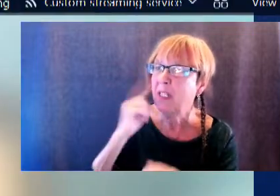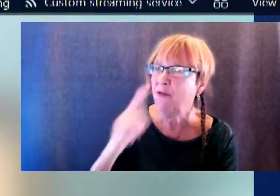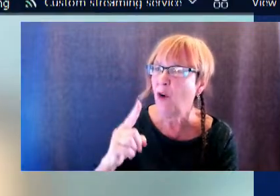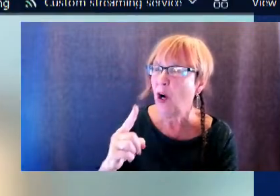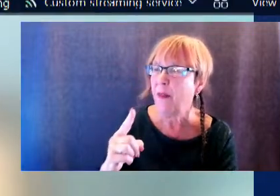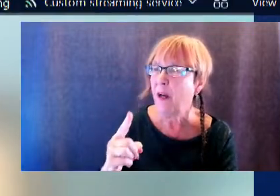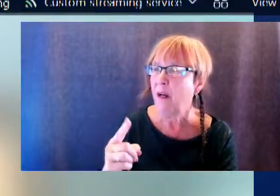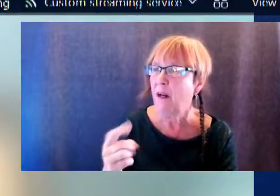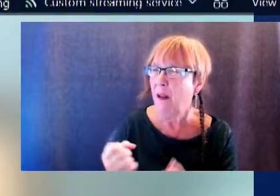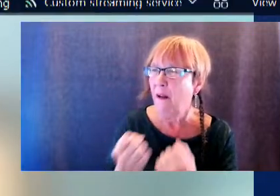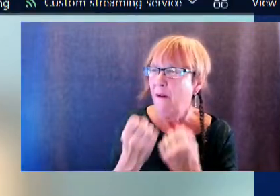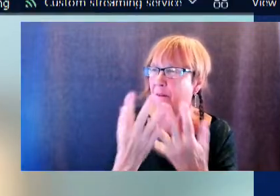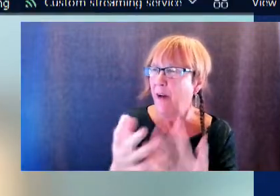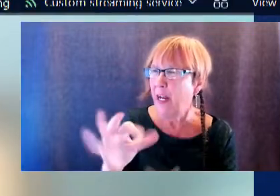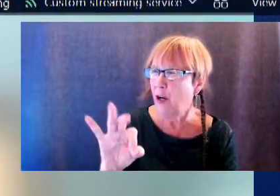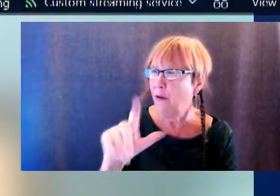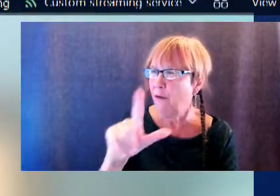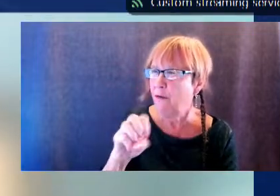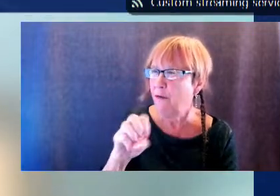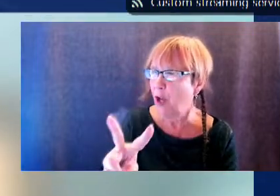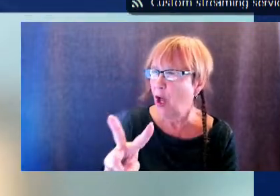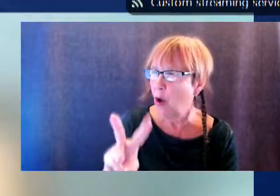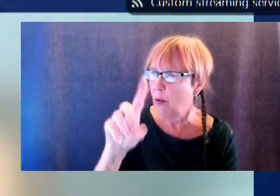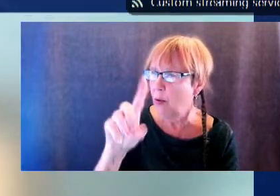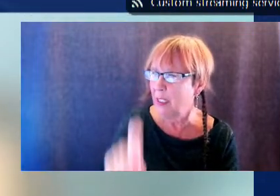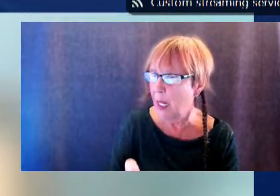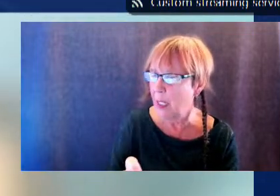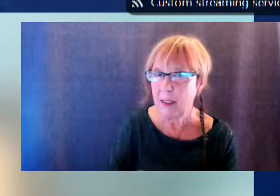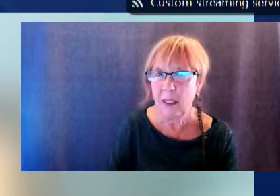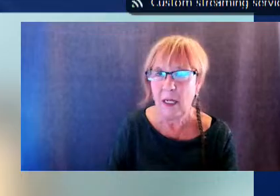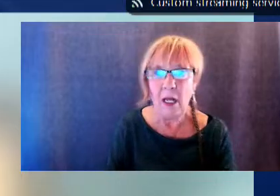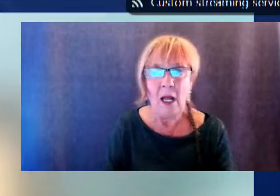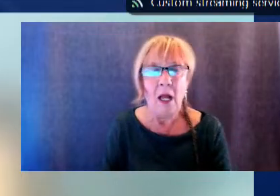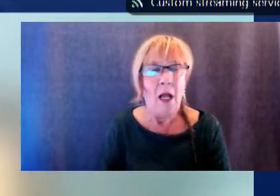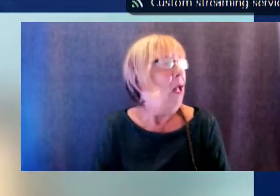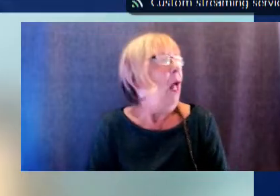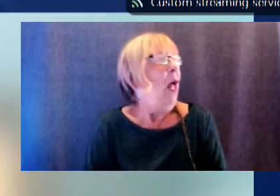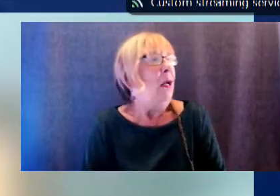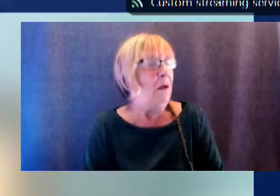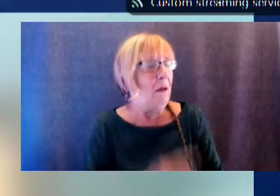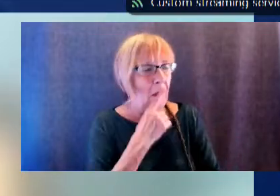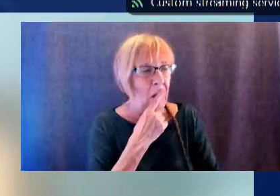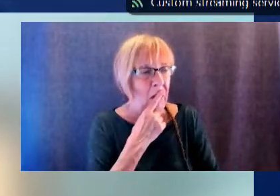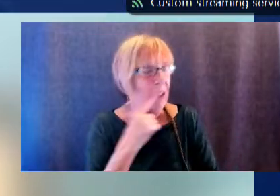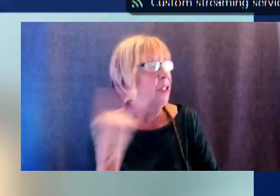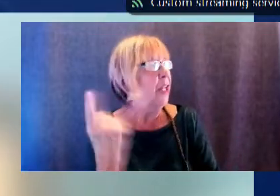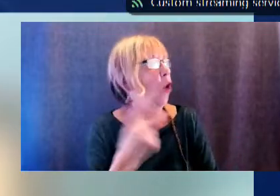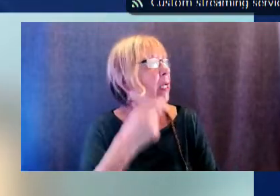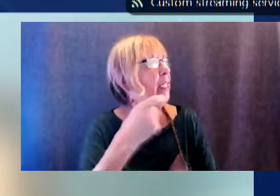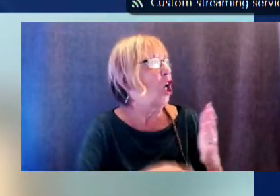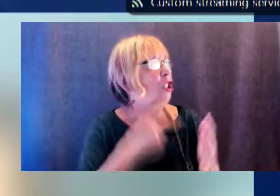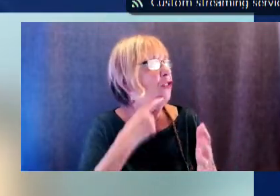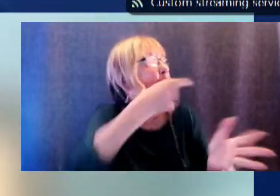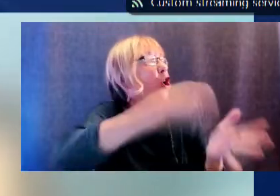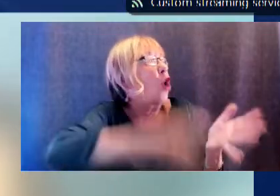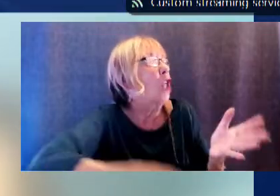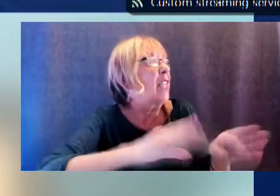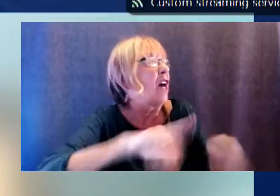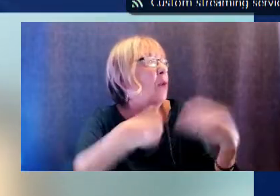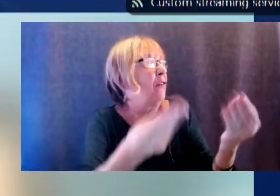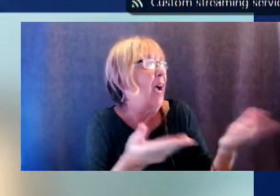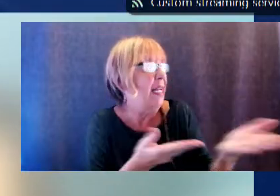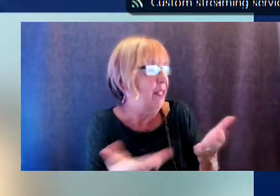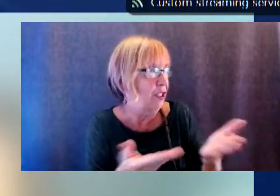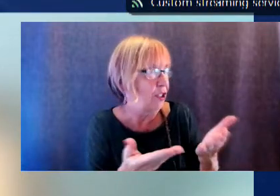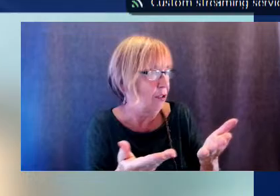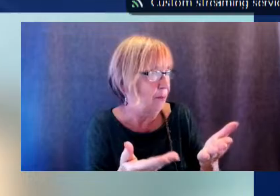So for Lincoln Avenue Water Company, we only charge for the cost of providing the service. So for that reason, any well server